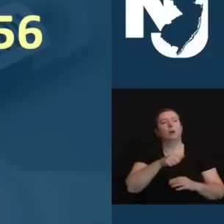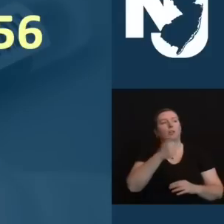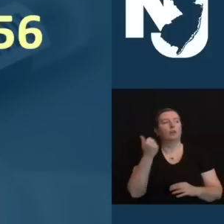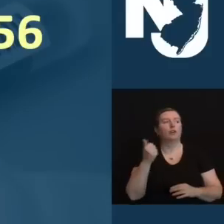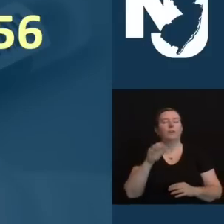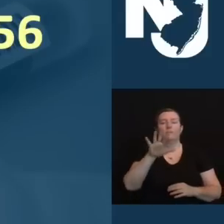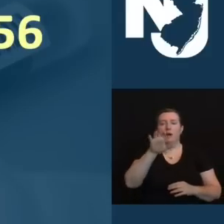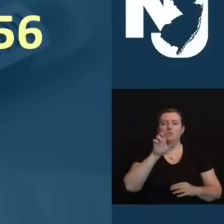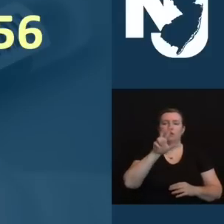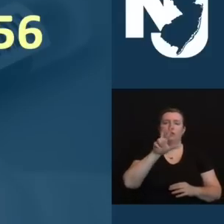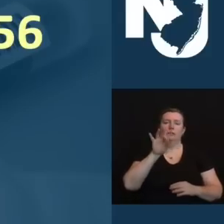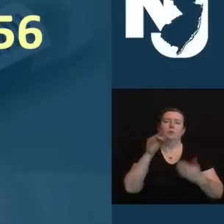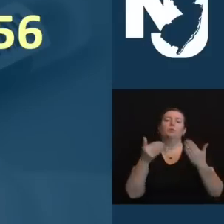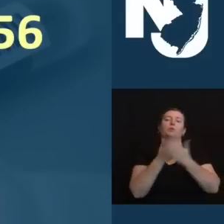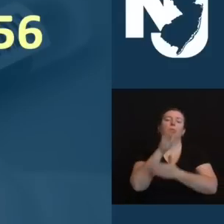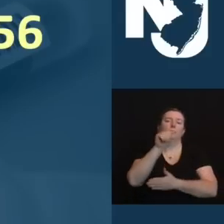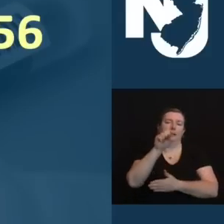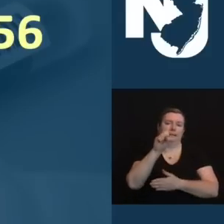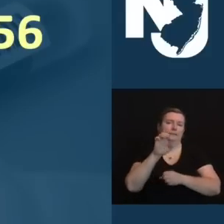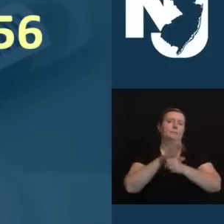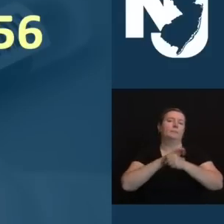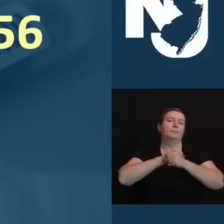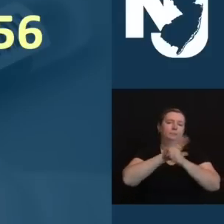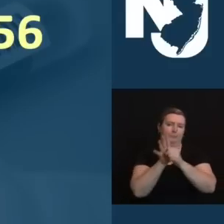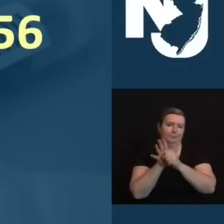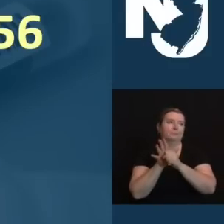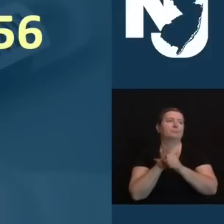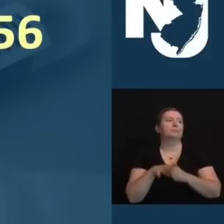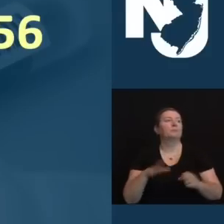539 positive test results for a cumulative total of